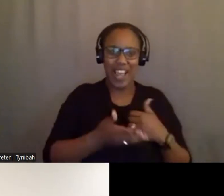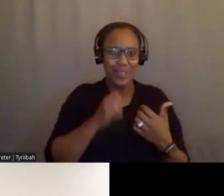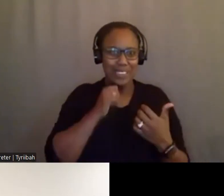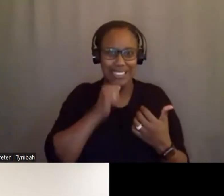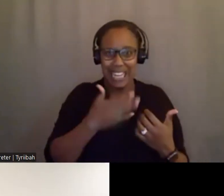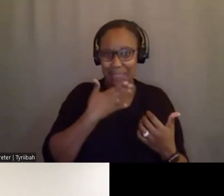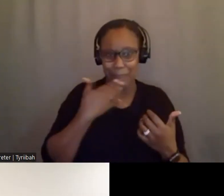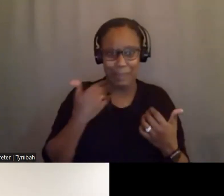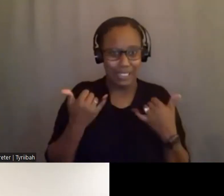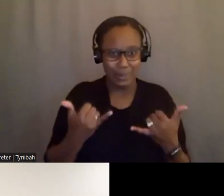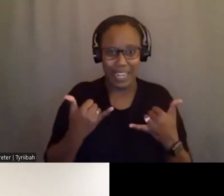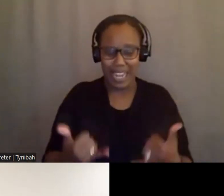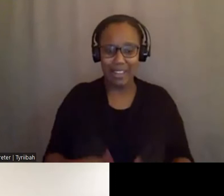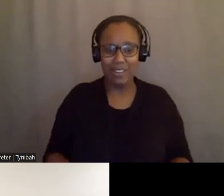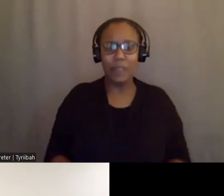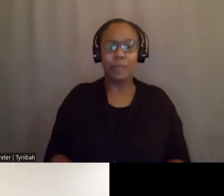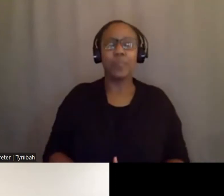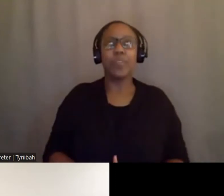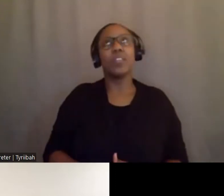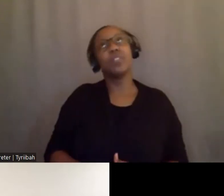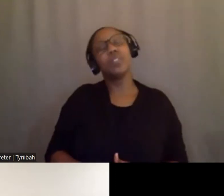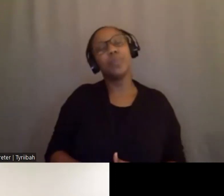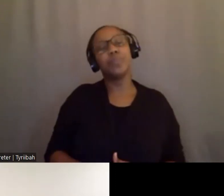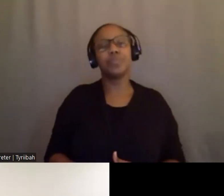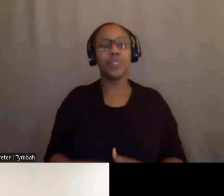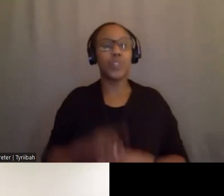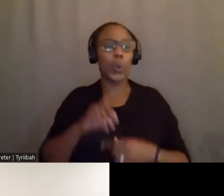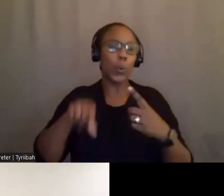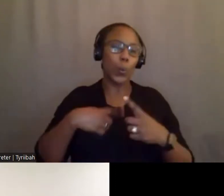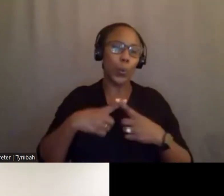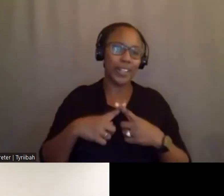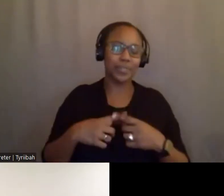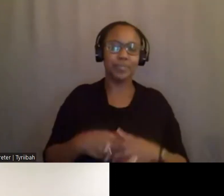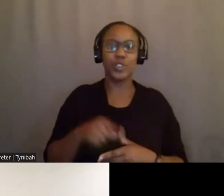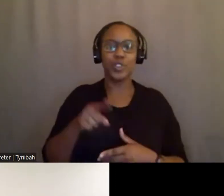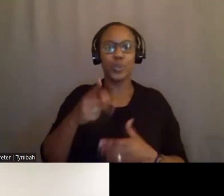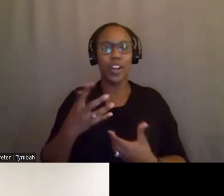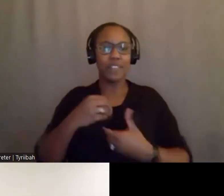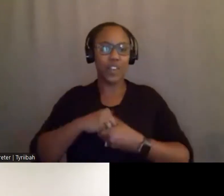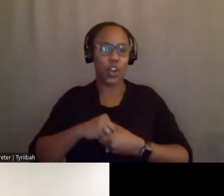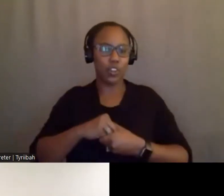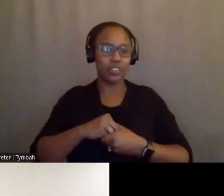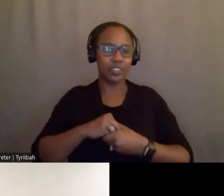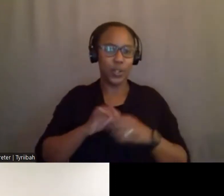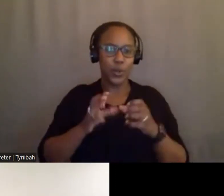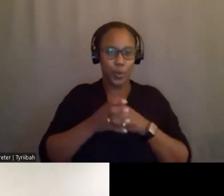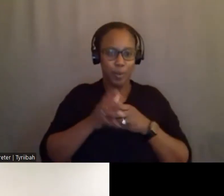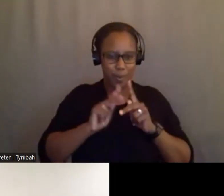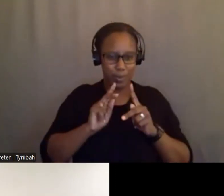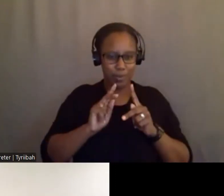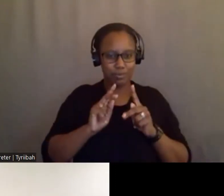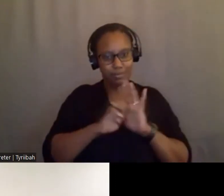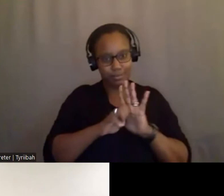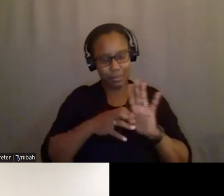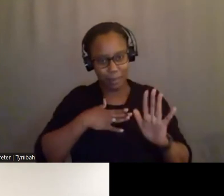so when you are a group of people like my family, who first of all, you're not gonna see your story of